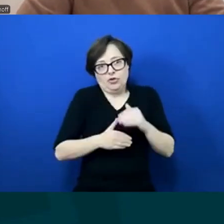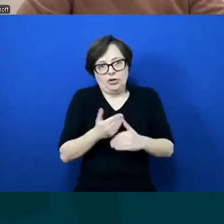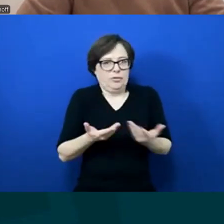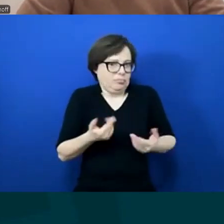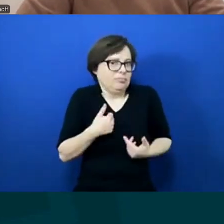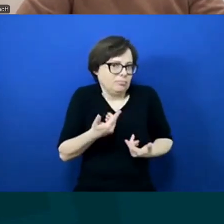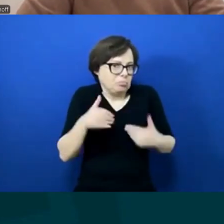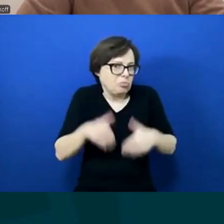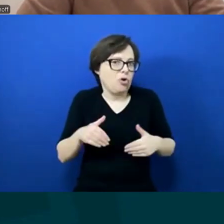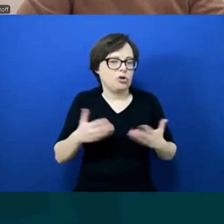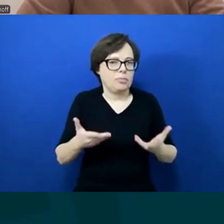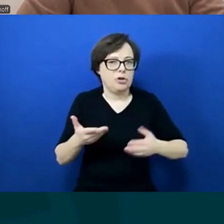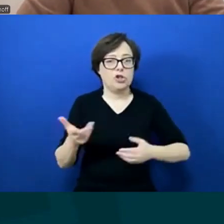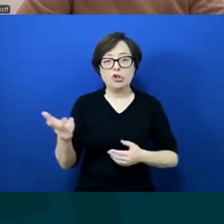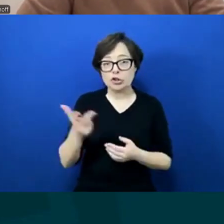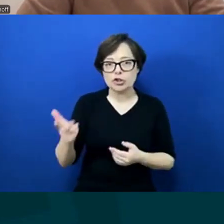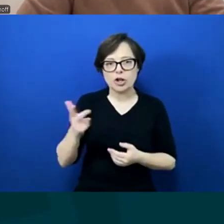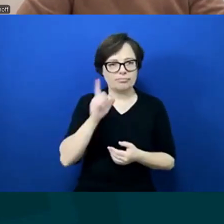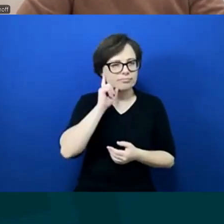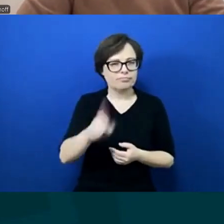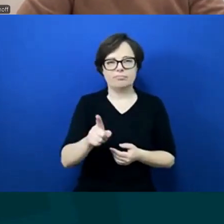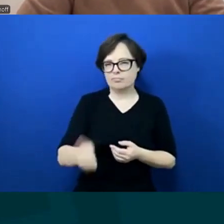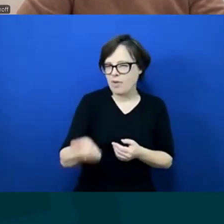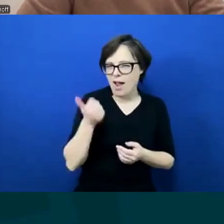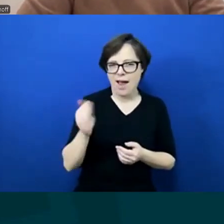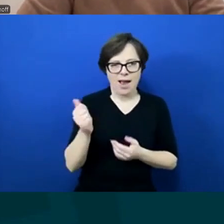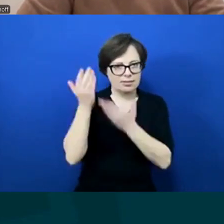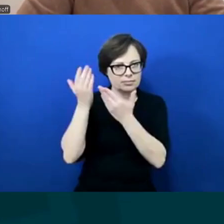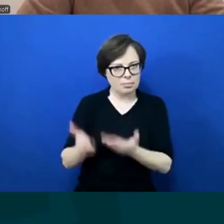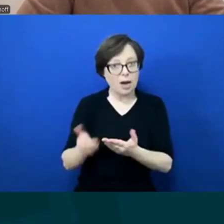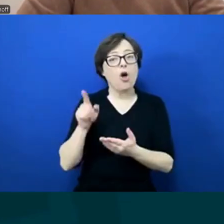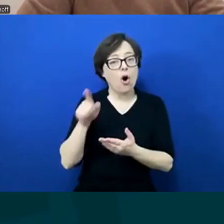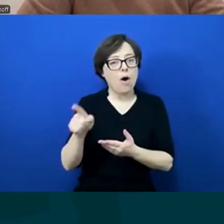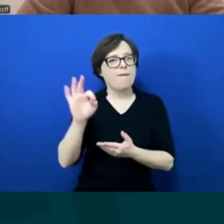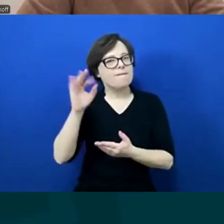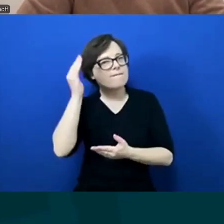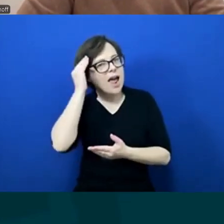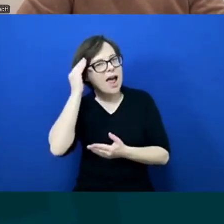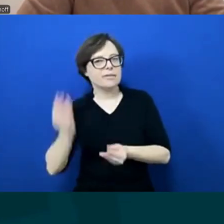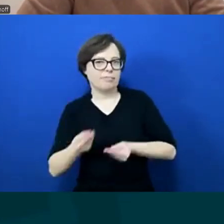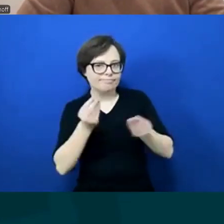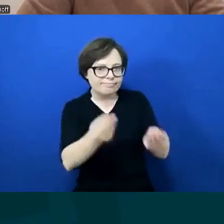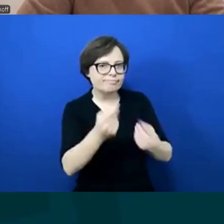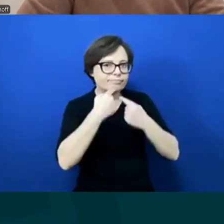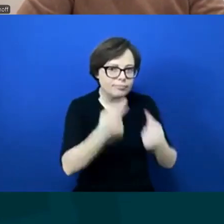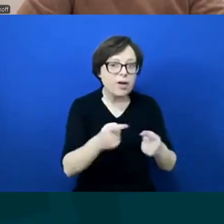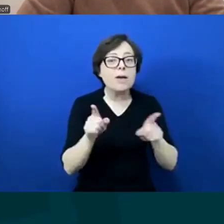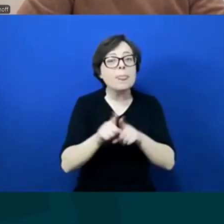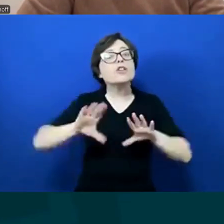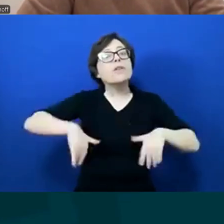speakers who will share their expertise today and offer a Swiss perspective alongside to the